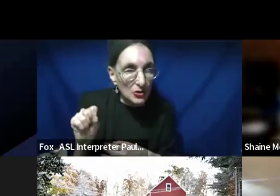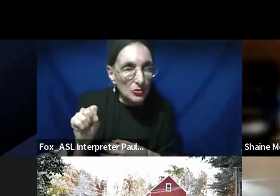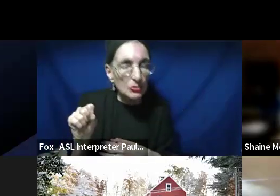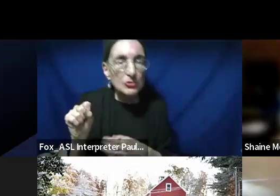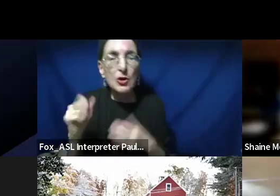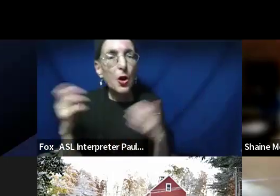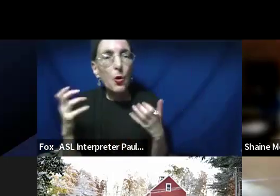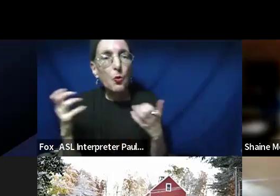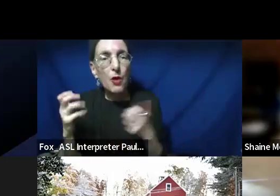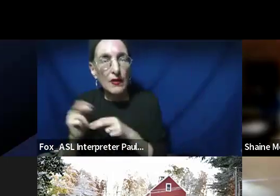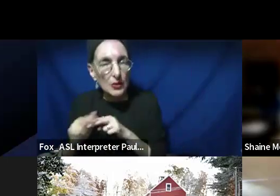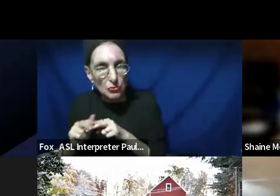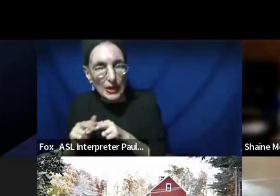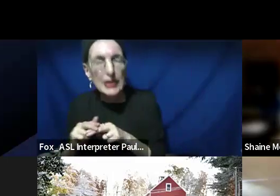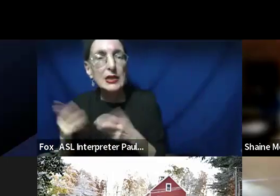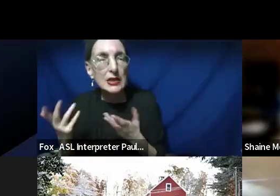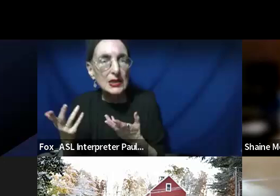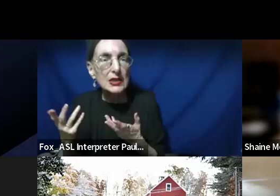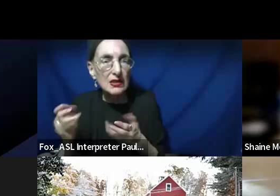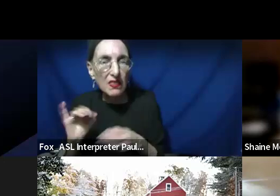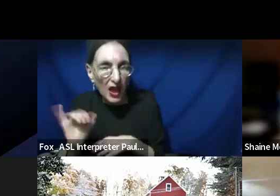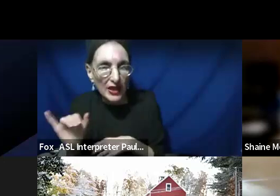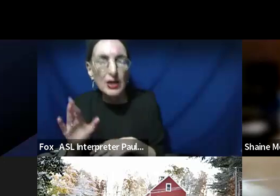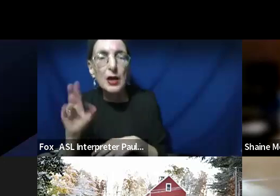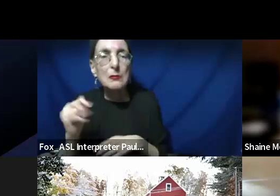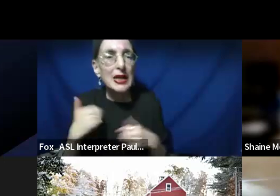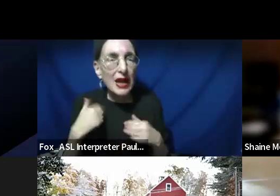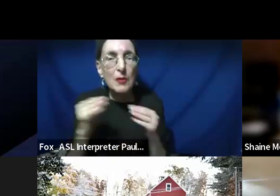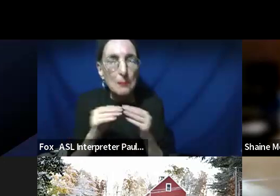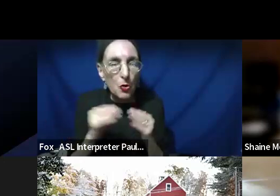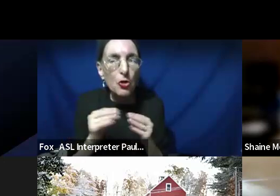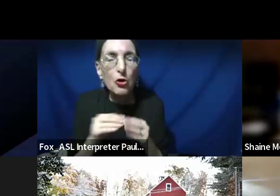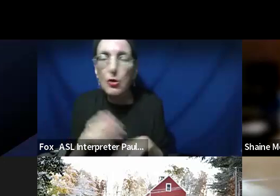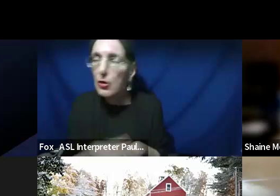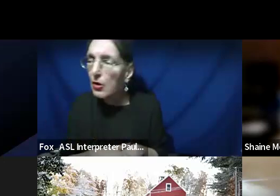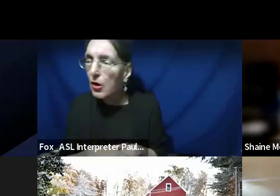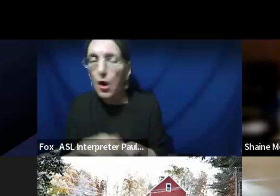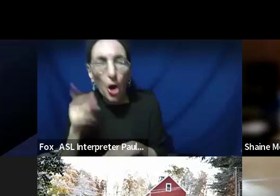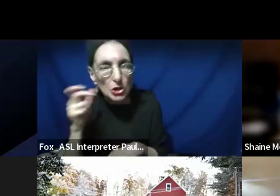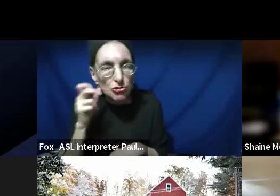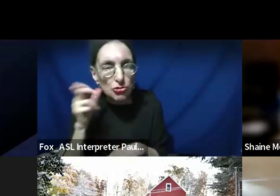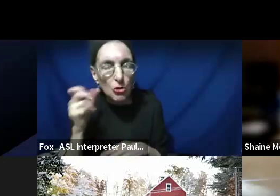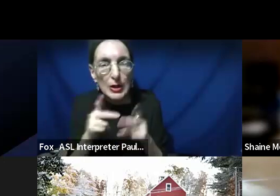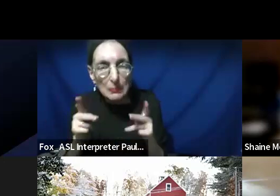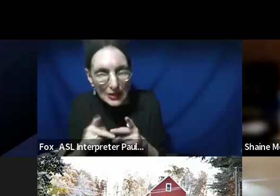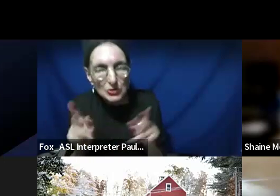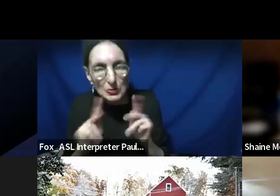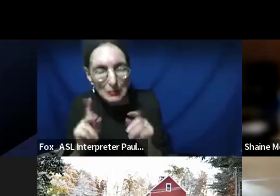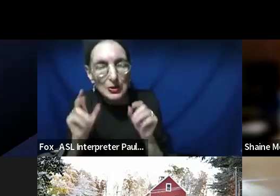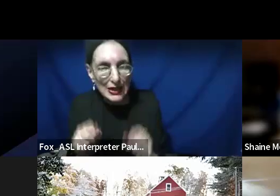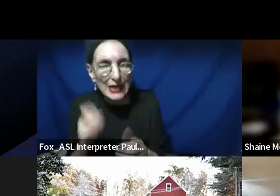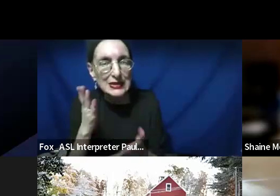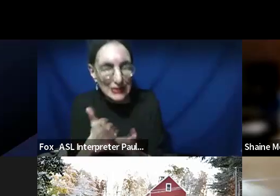is like. But yeah, to have more auditory places where people can stop. And when you talk about tactile,